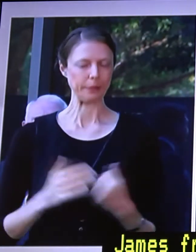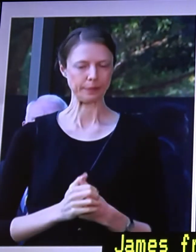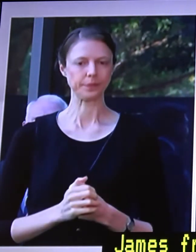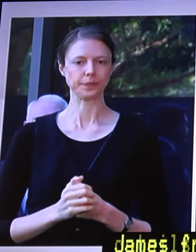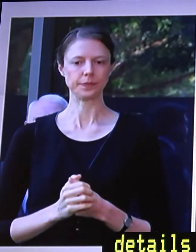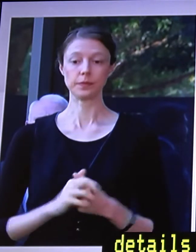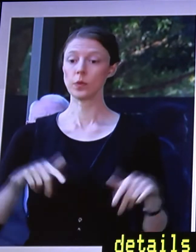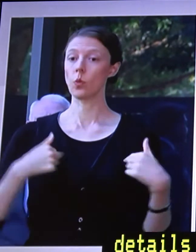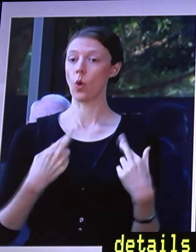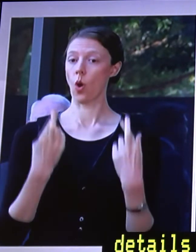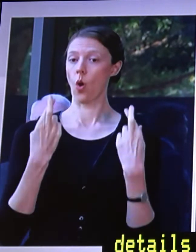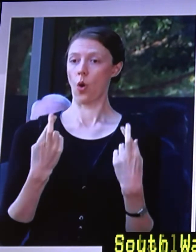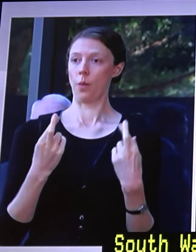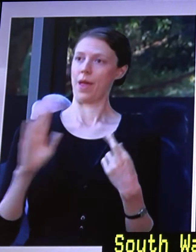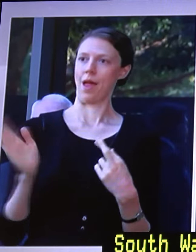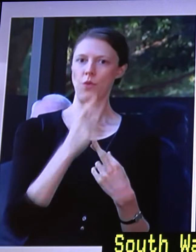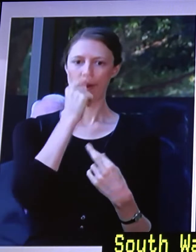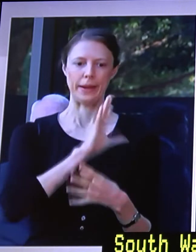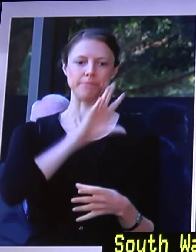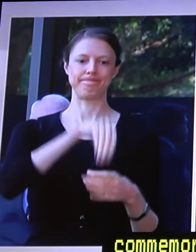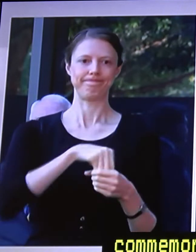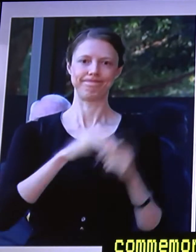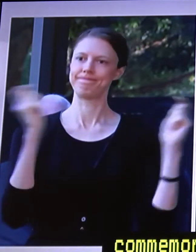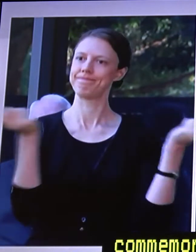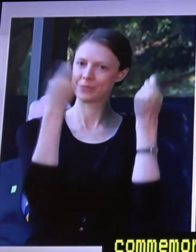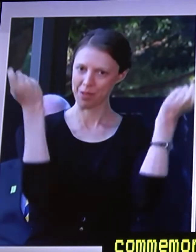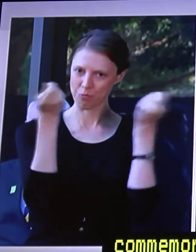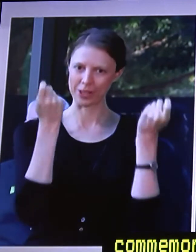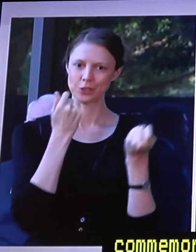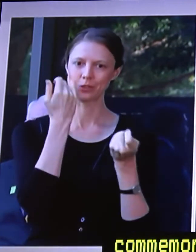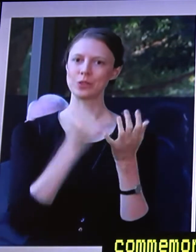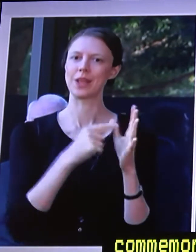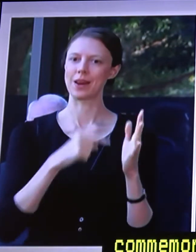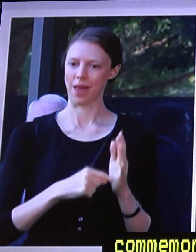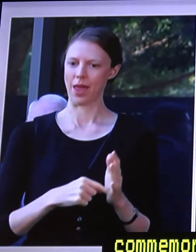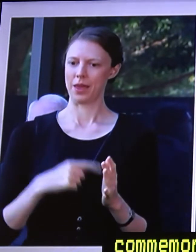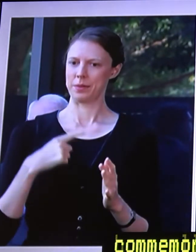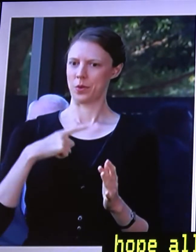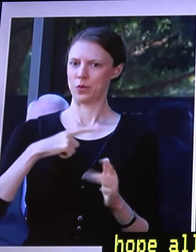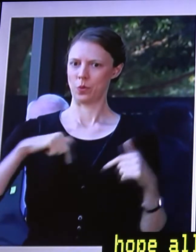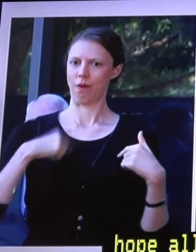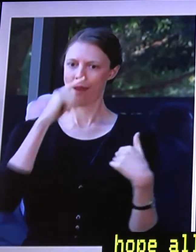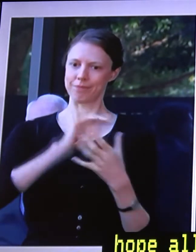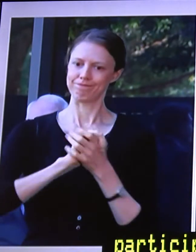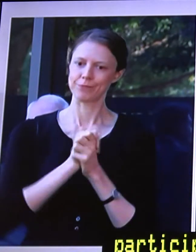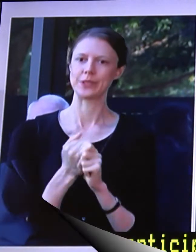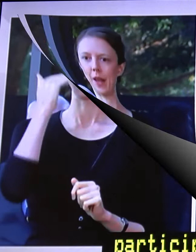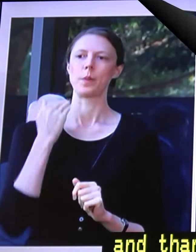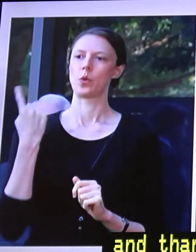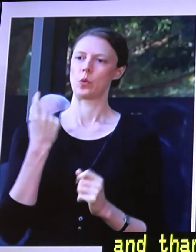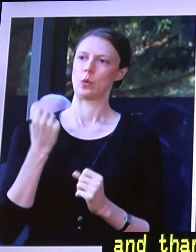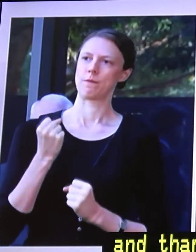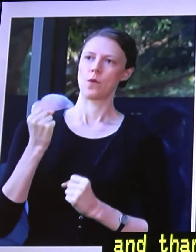we hope all of our citizens will participate in to really appreciate and thank the men and women who fought for our freedoms. Thank